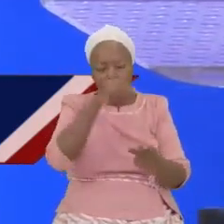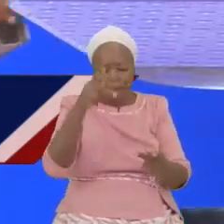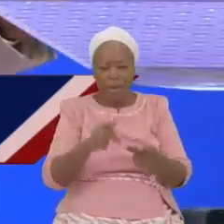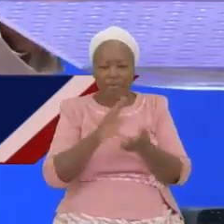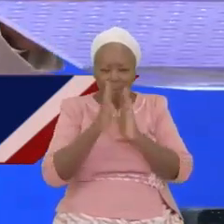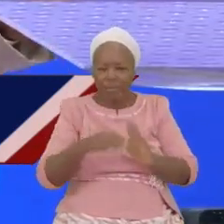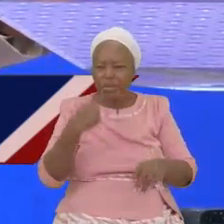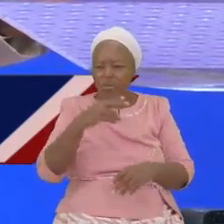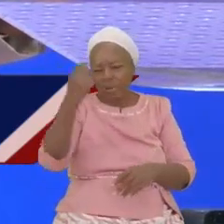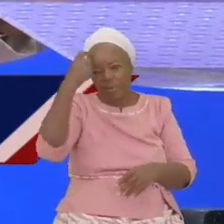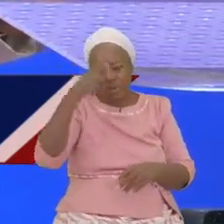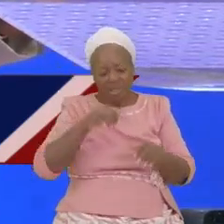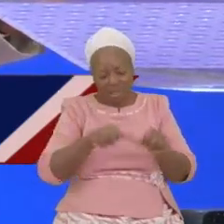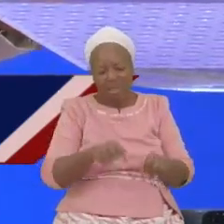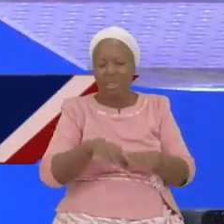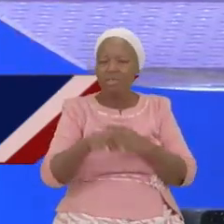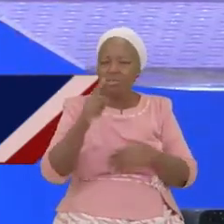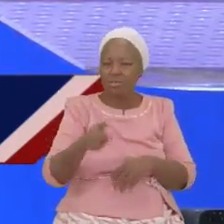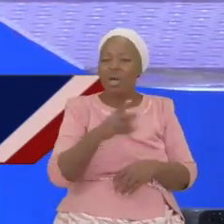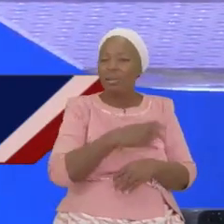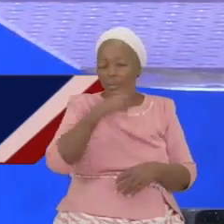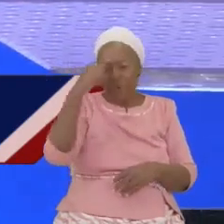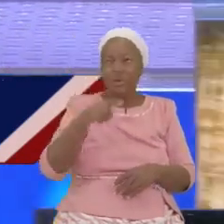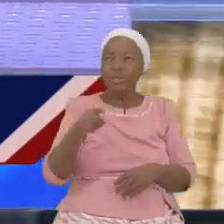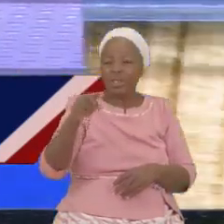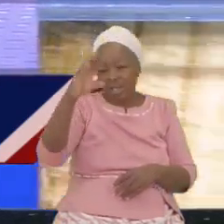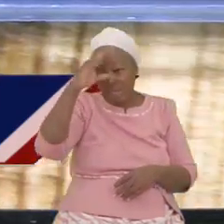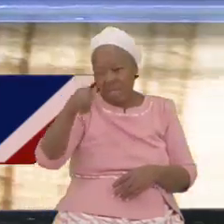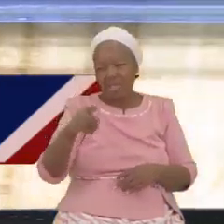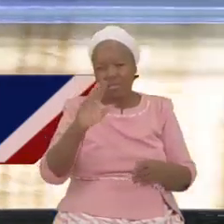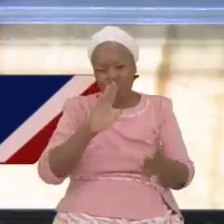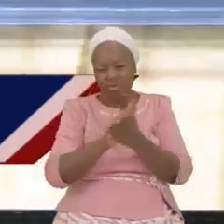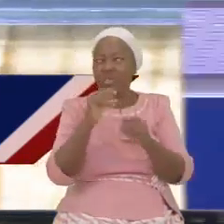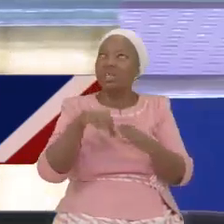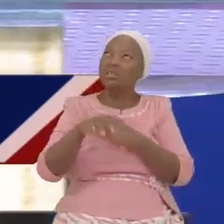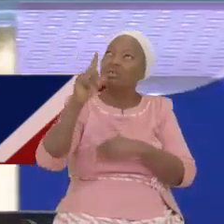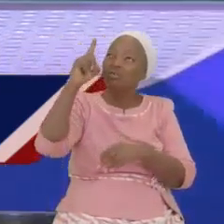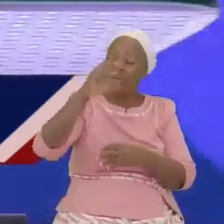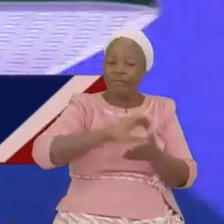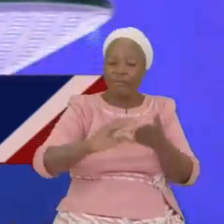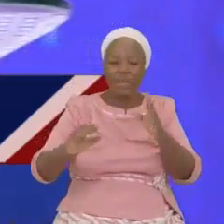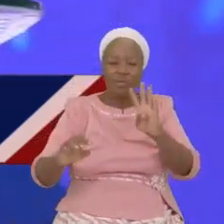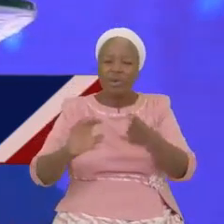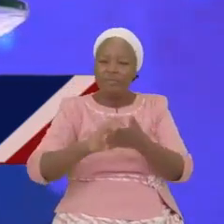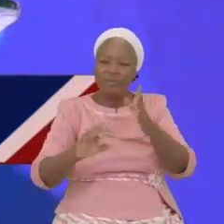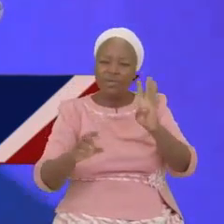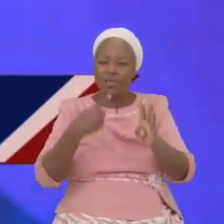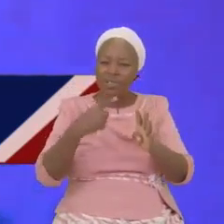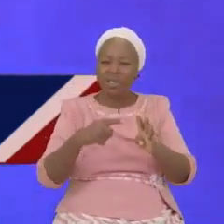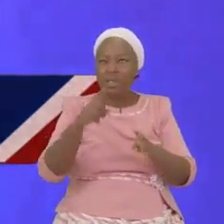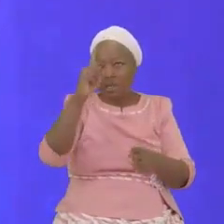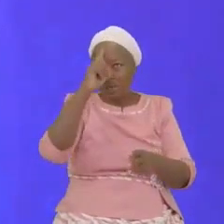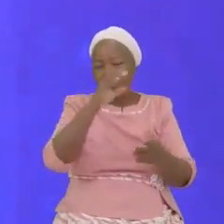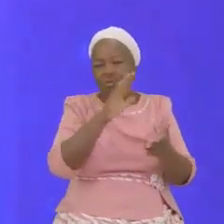thee, because he trusted in thee. Look at verse 4. In verse 4 it says, trust